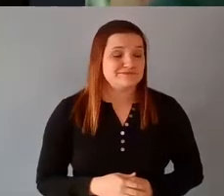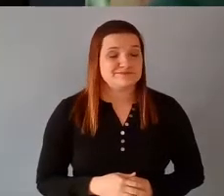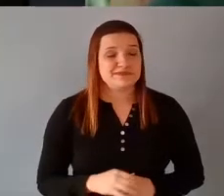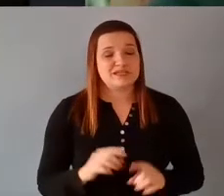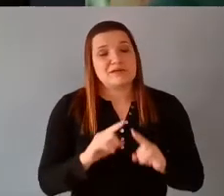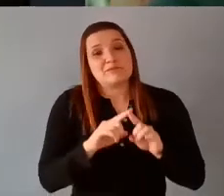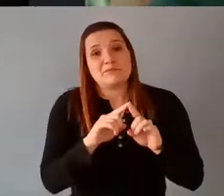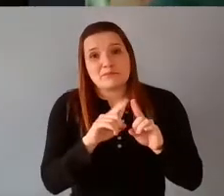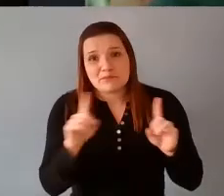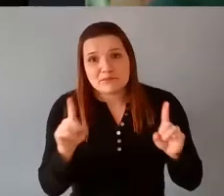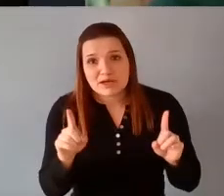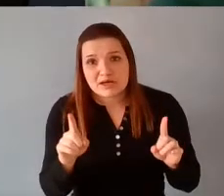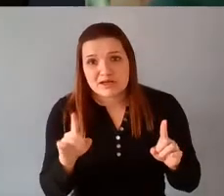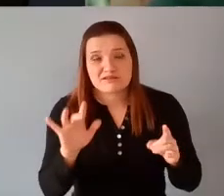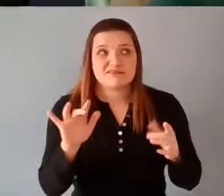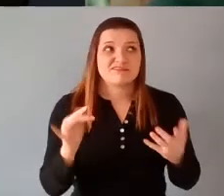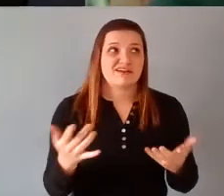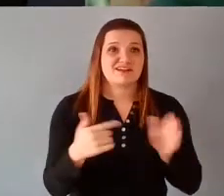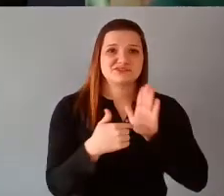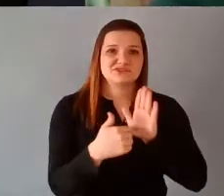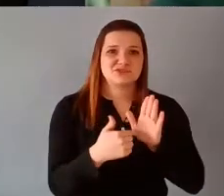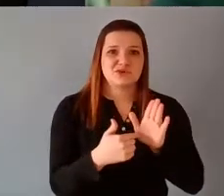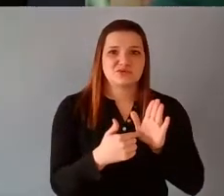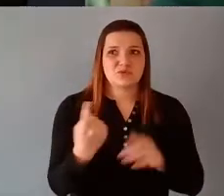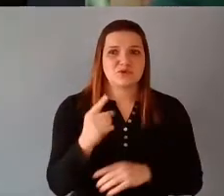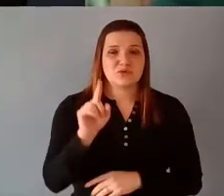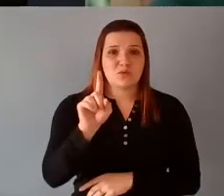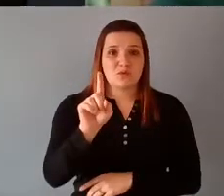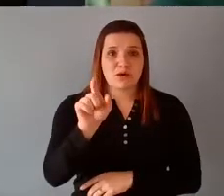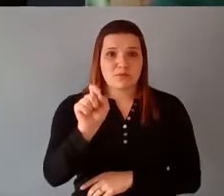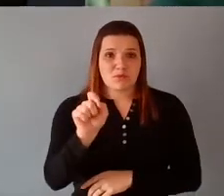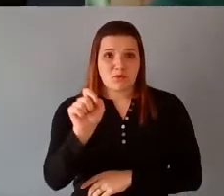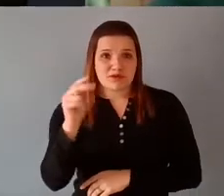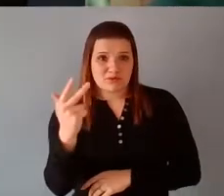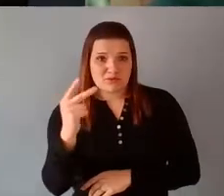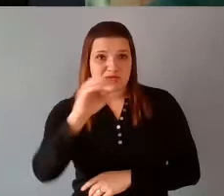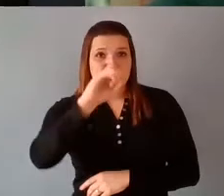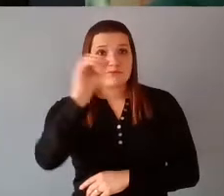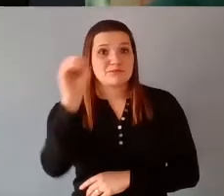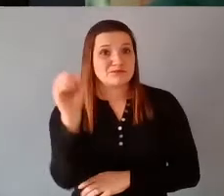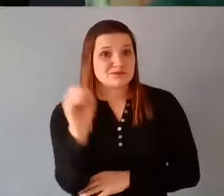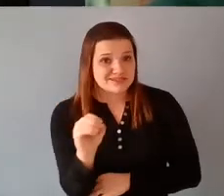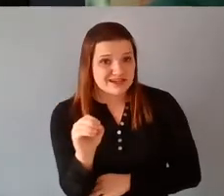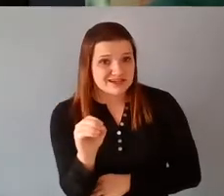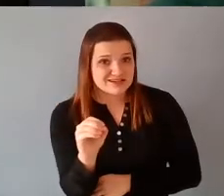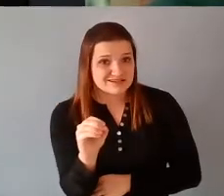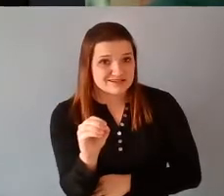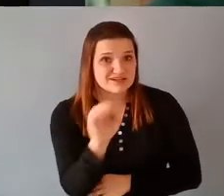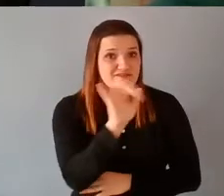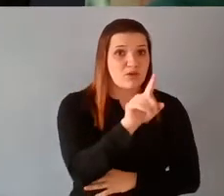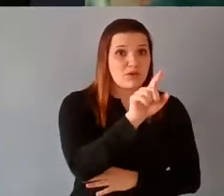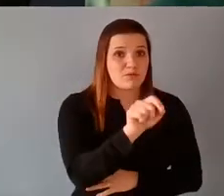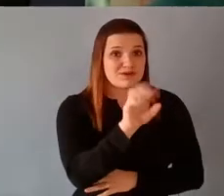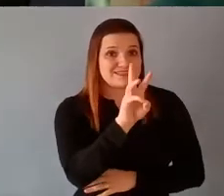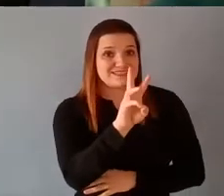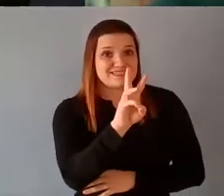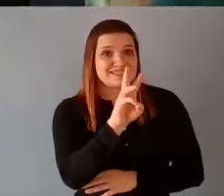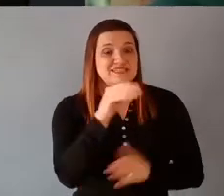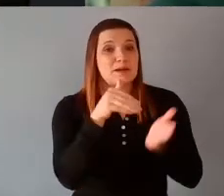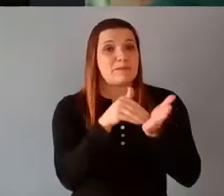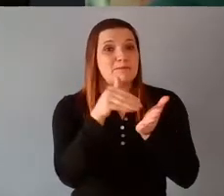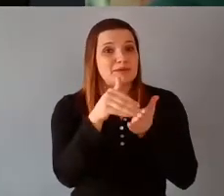that represents only 1.3% of those 1.6 million Californians